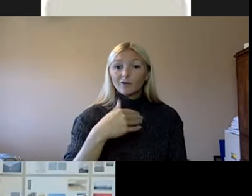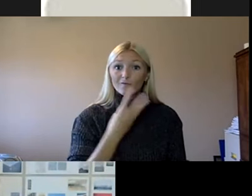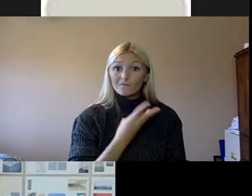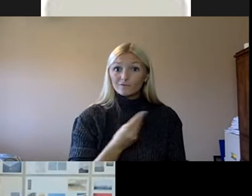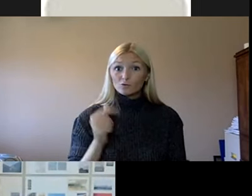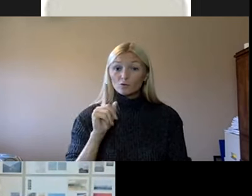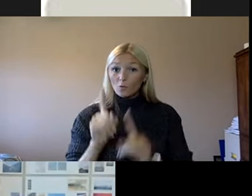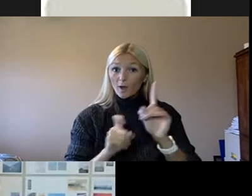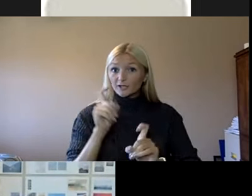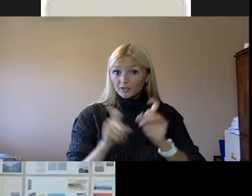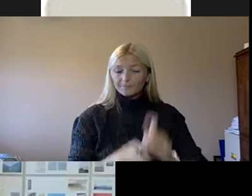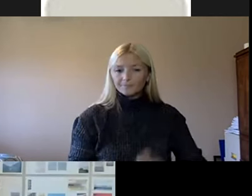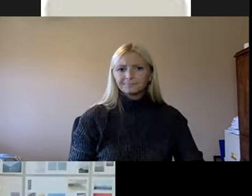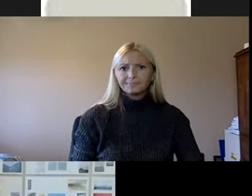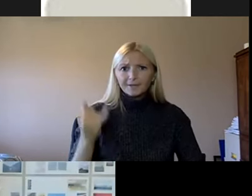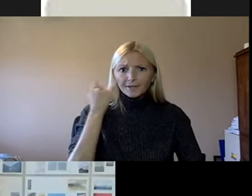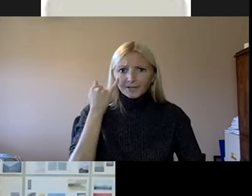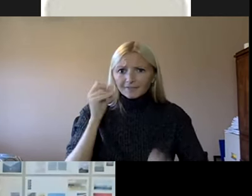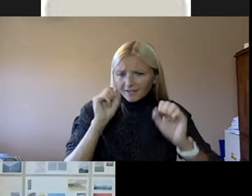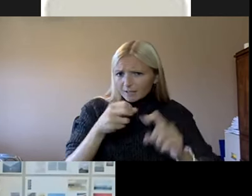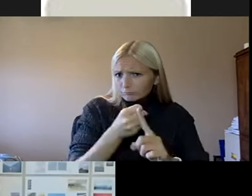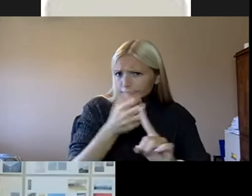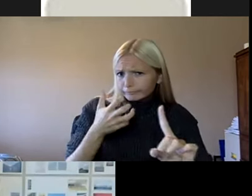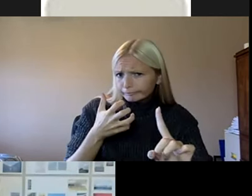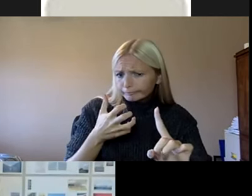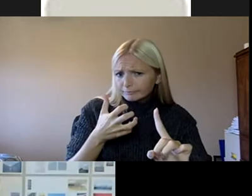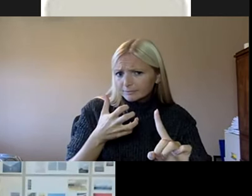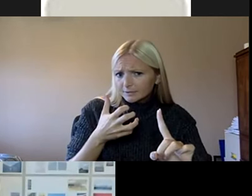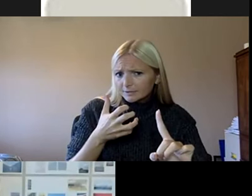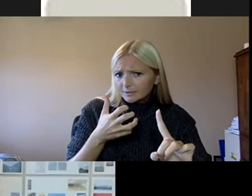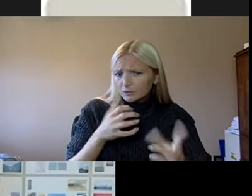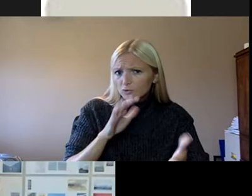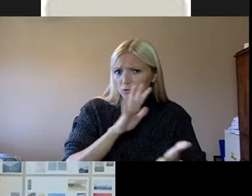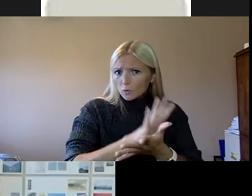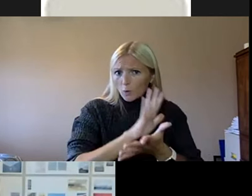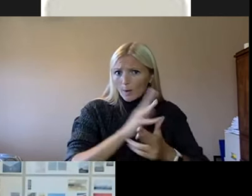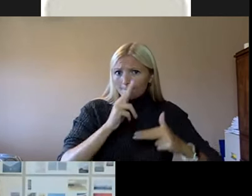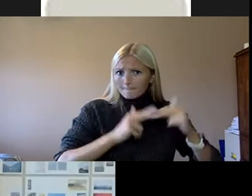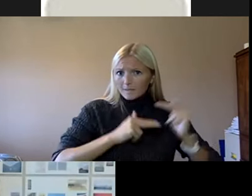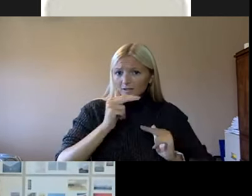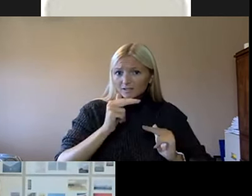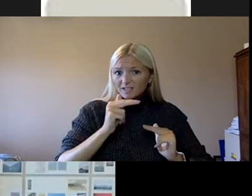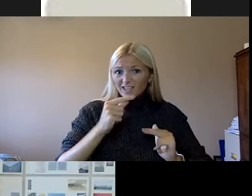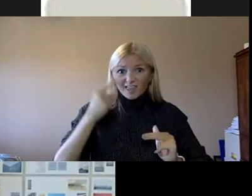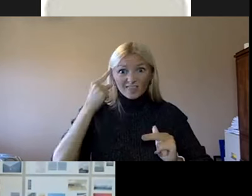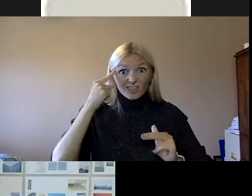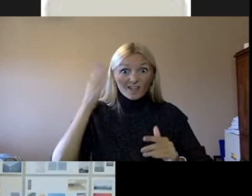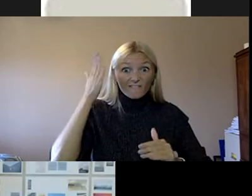One is if you can elaborate on whether school building will be extinct in the